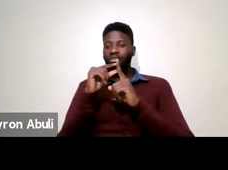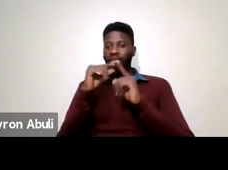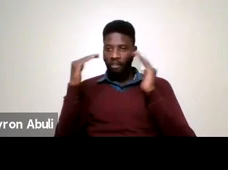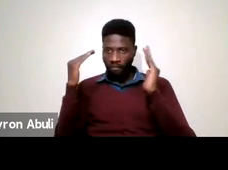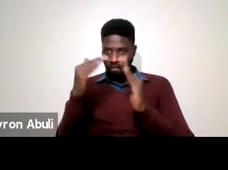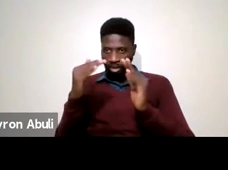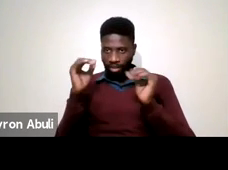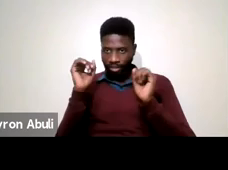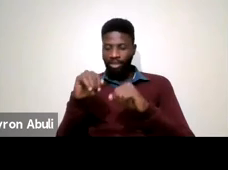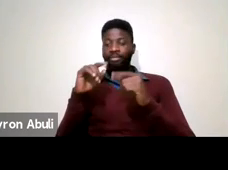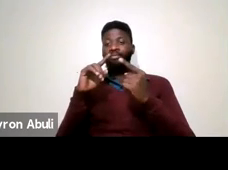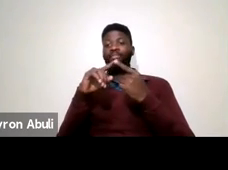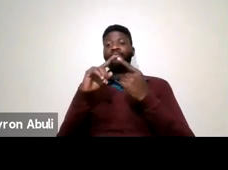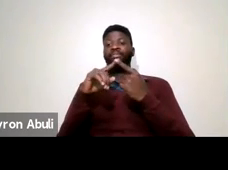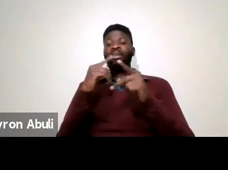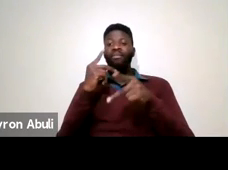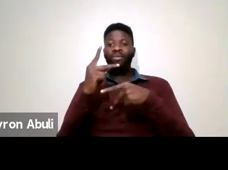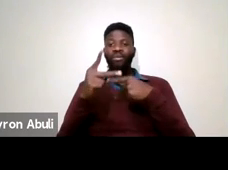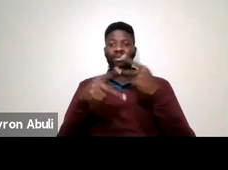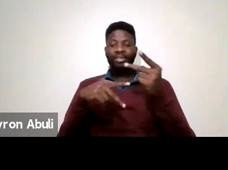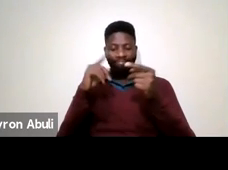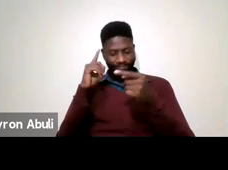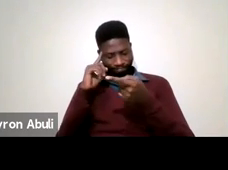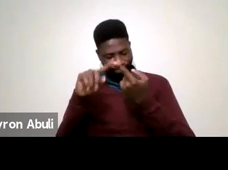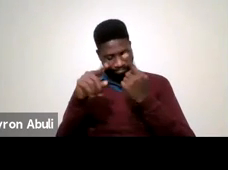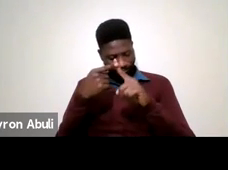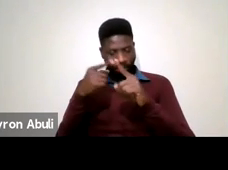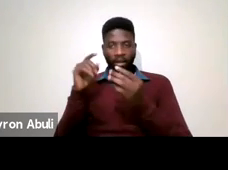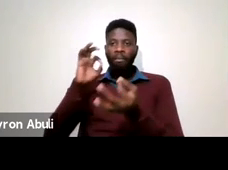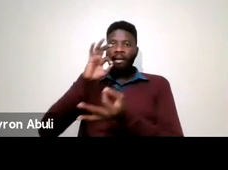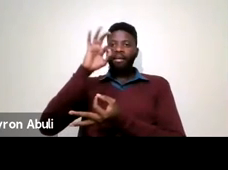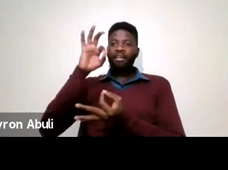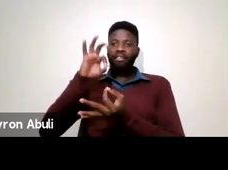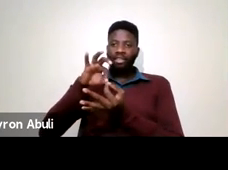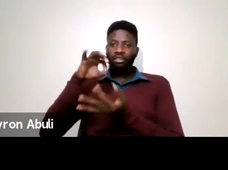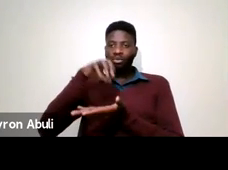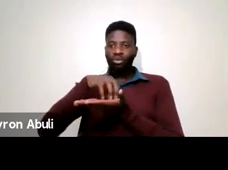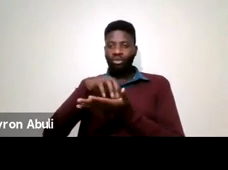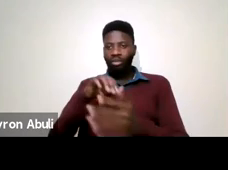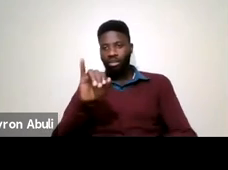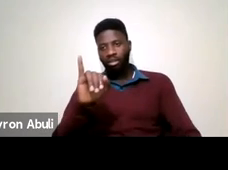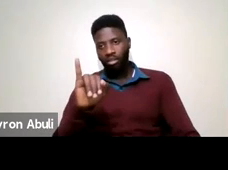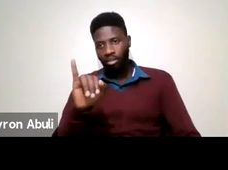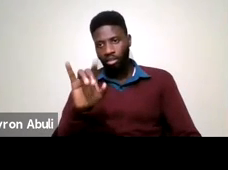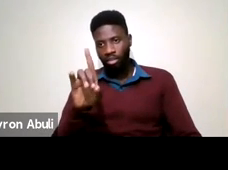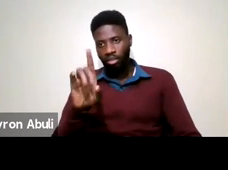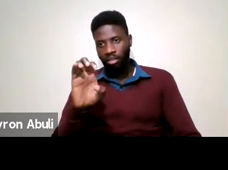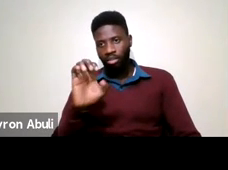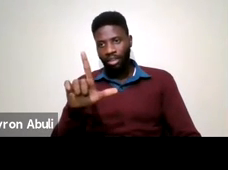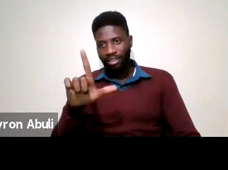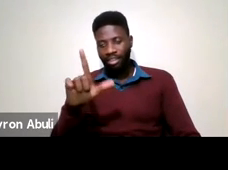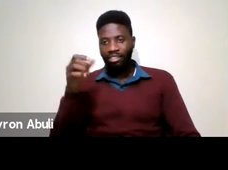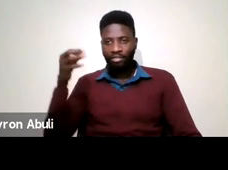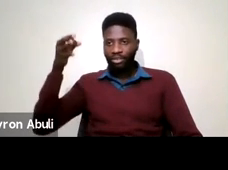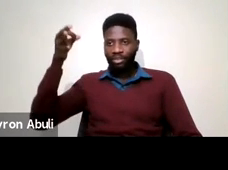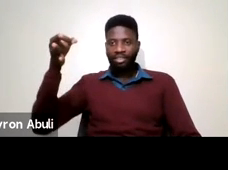is a process of thinking about your ideal. I want you to underline or have it somewhere, ideal future. In other words, the future